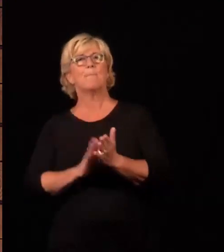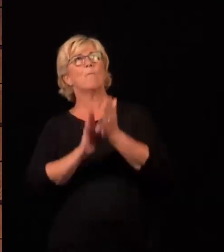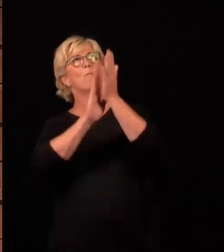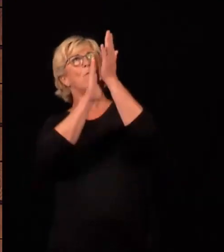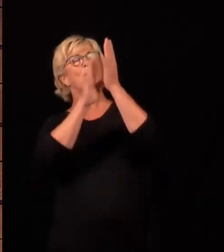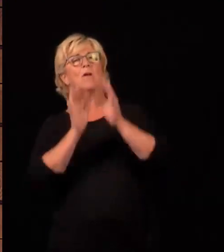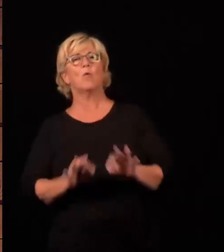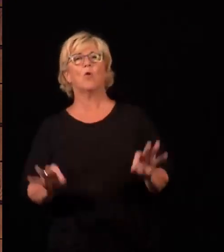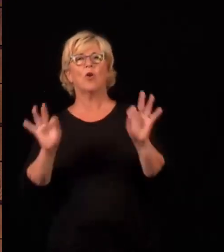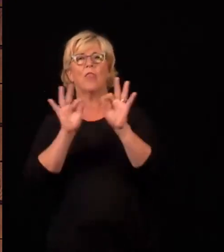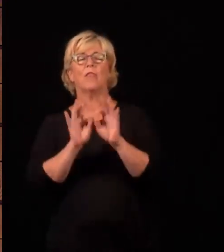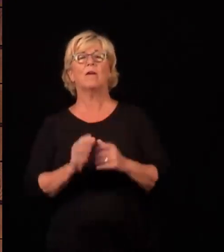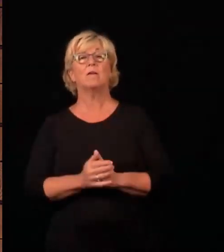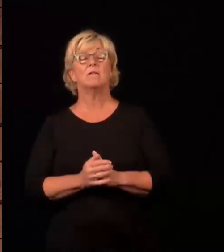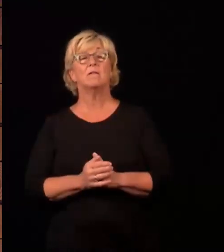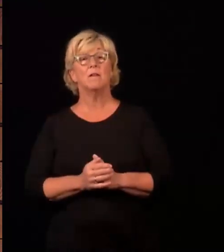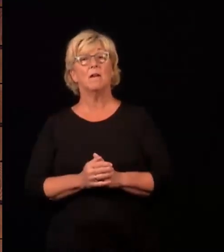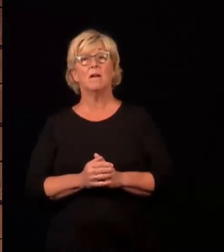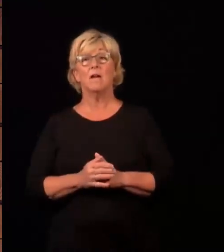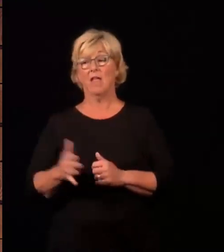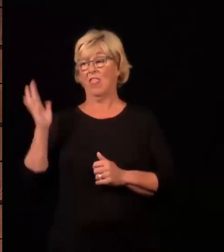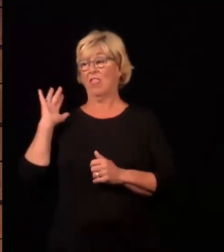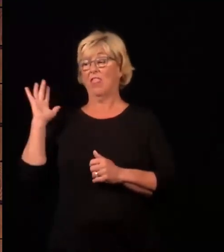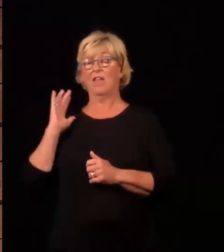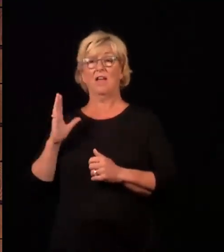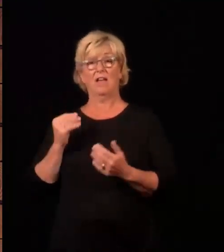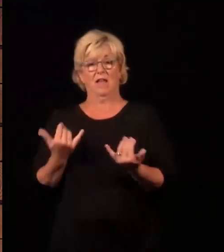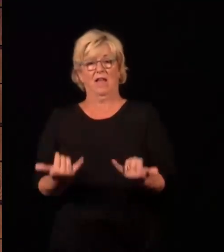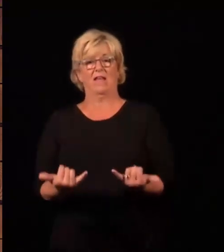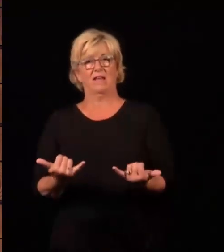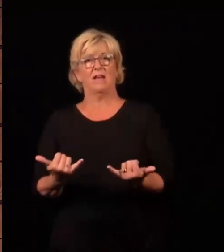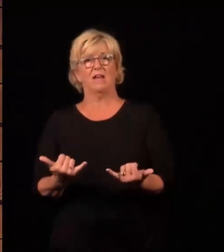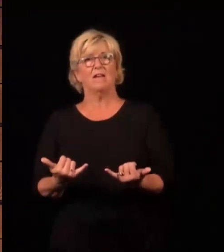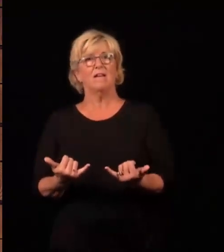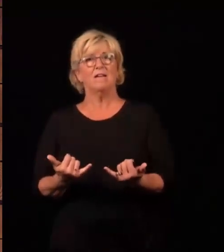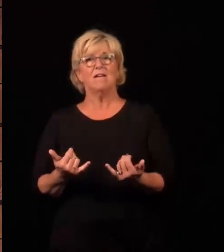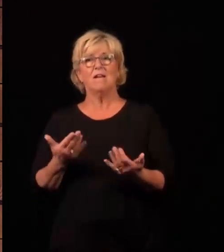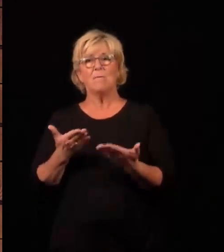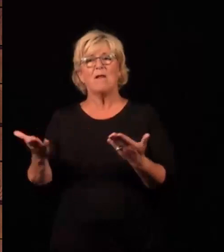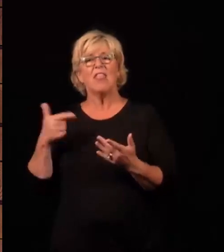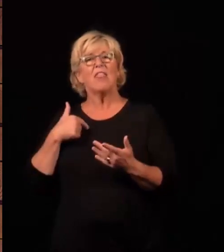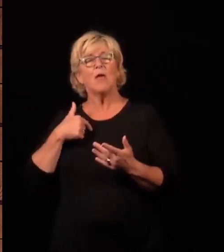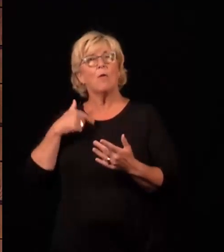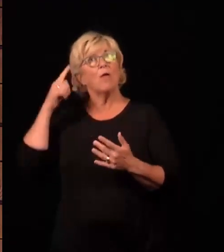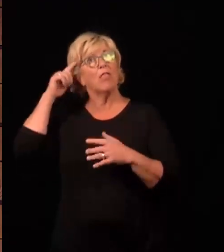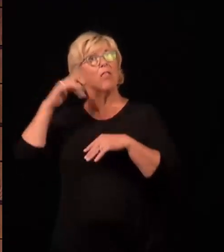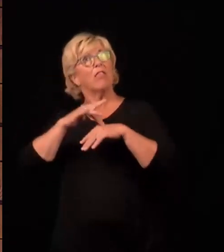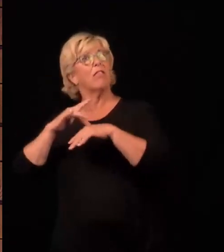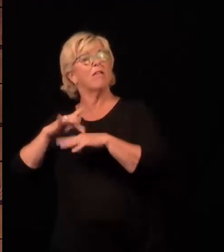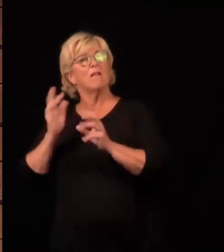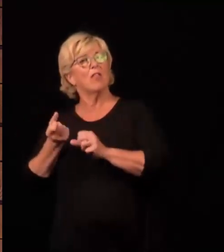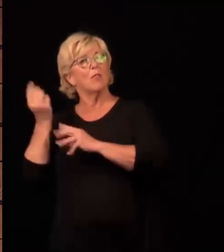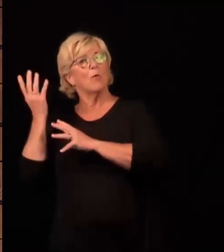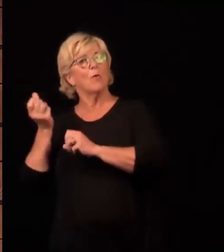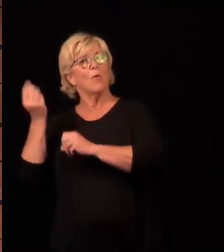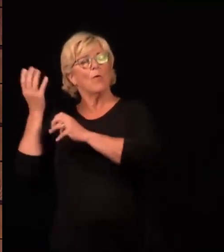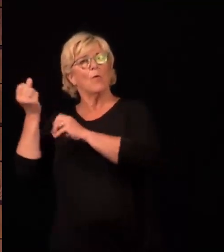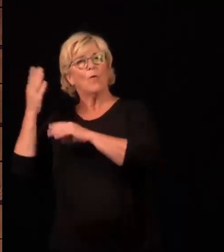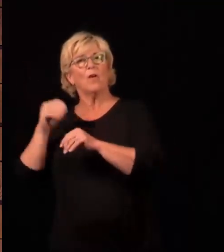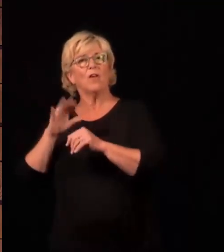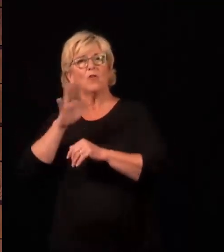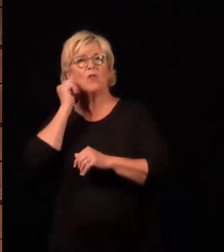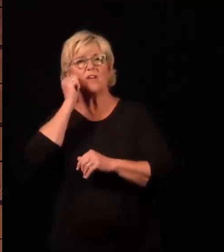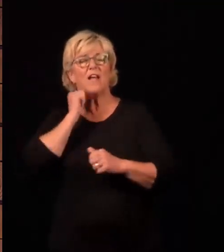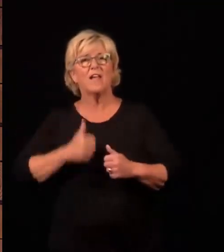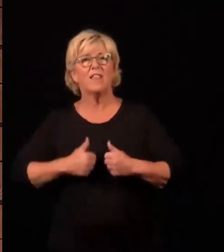praiseworthy. Both then and now, that leaves out a lot that we concentrate on or we come across in our daily